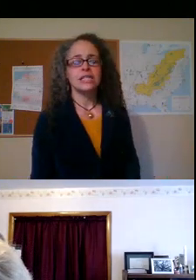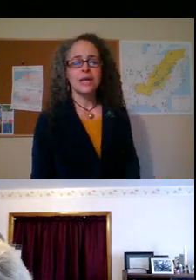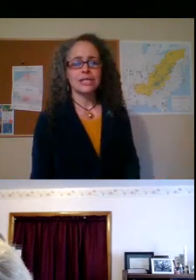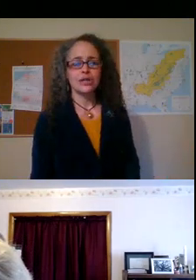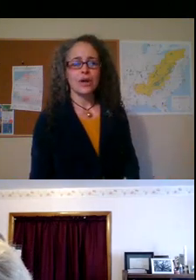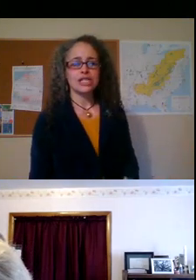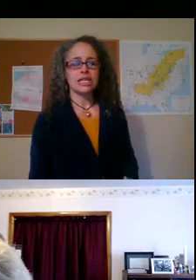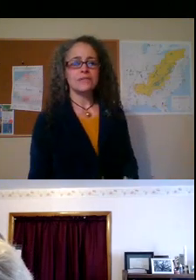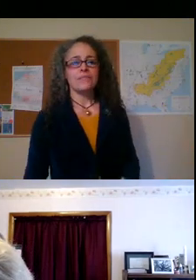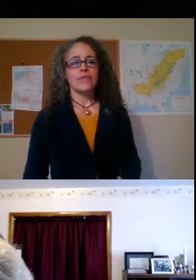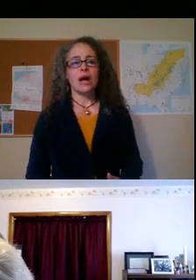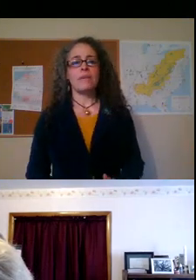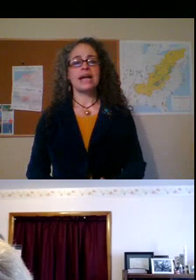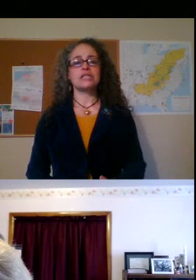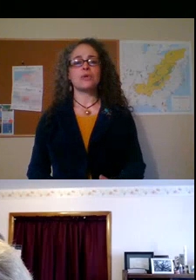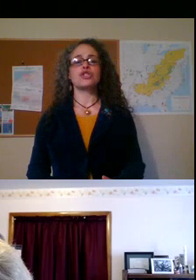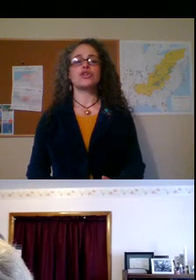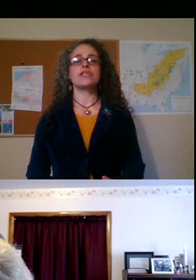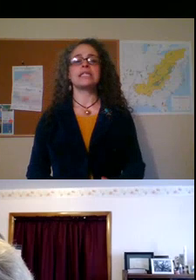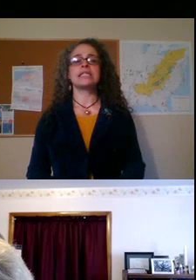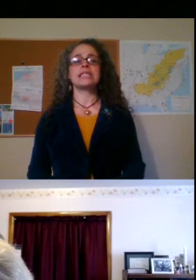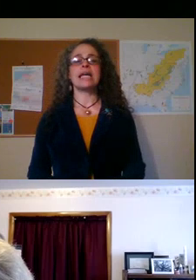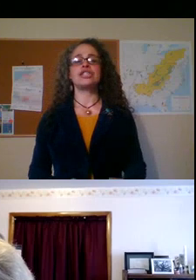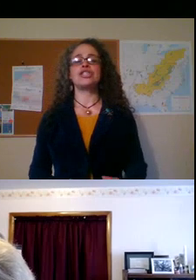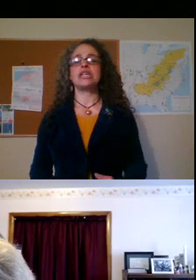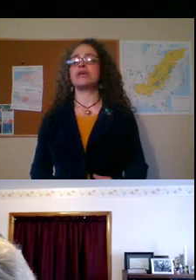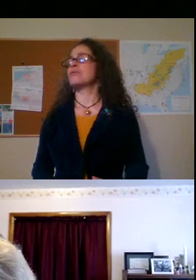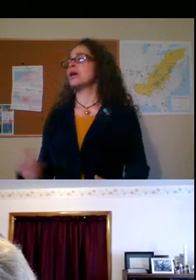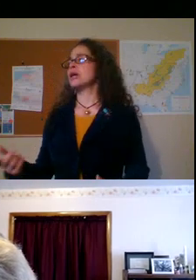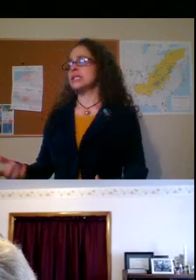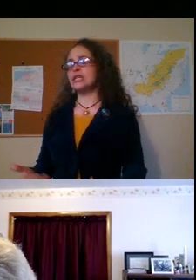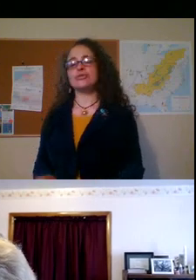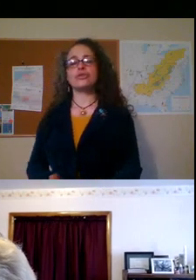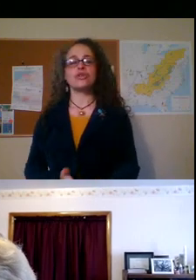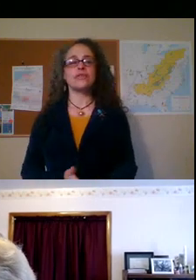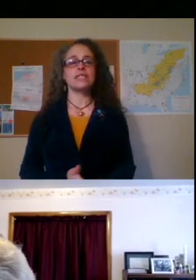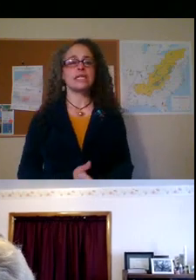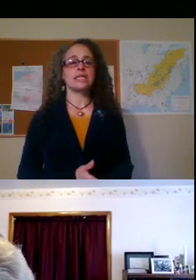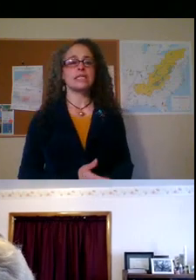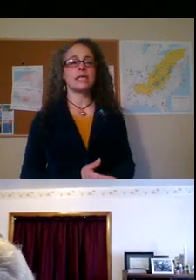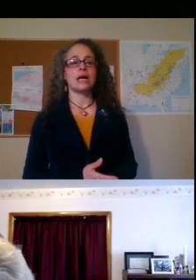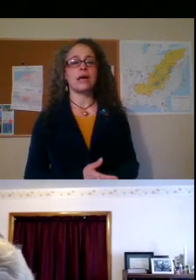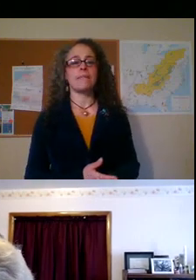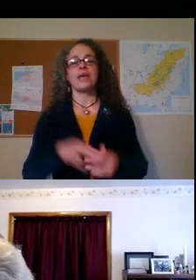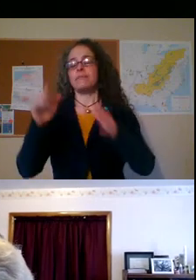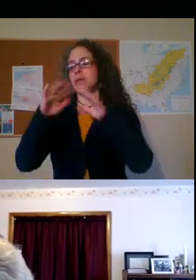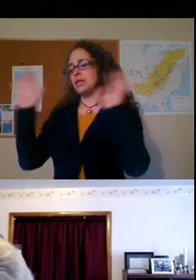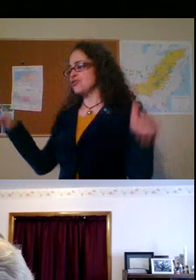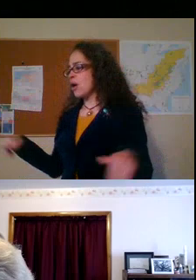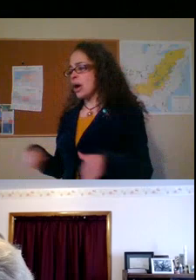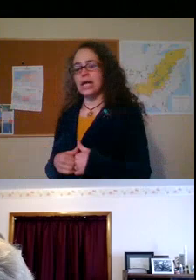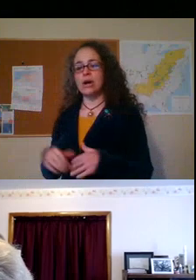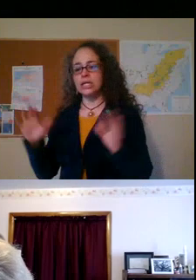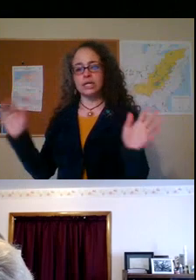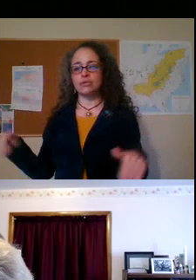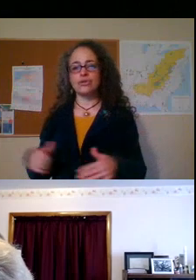right? It depends on your project. Expert services like engineer or architectural services,